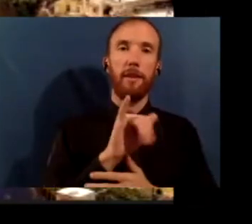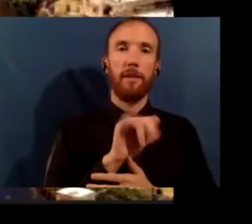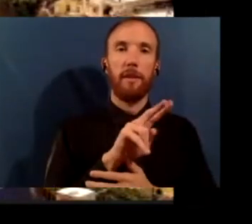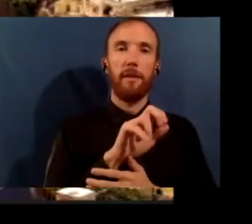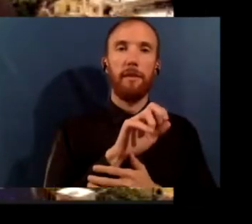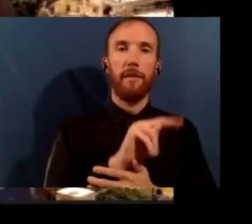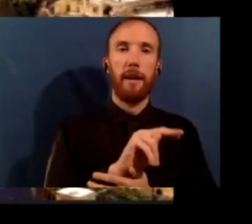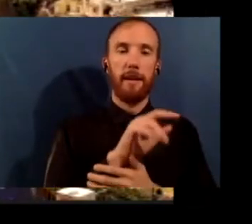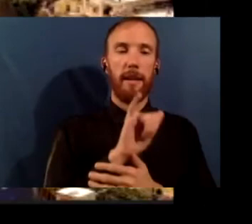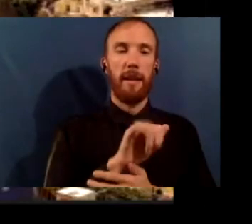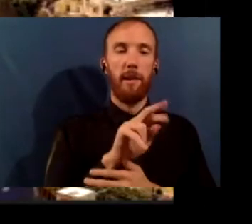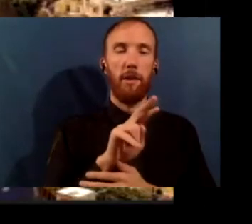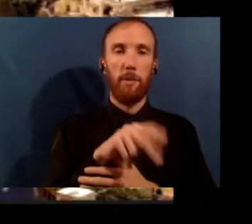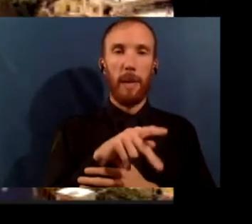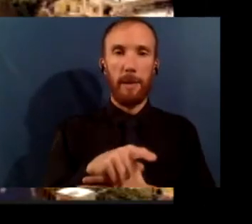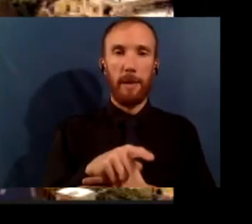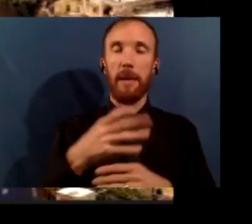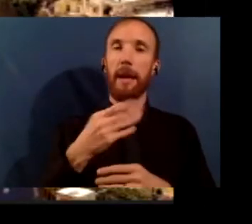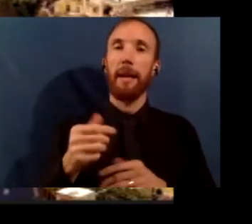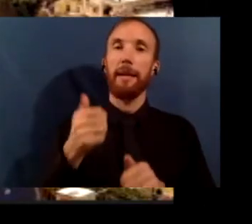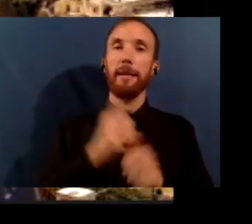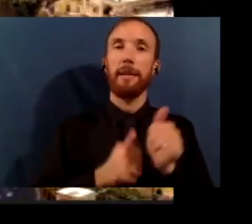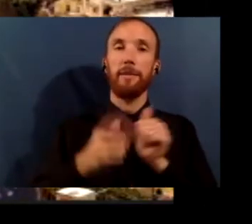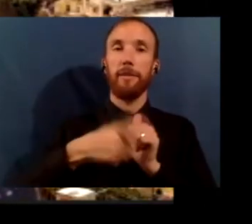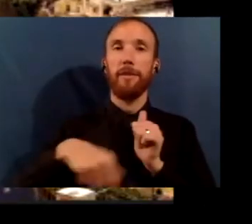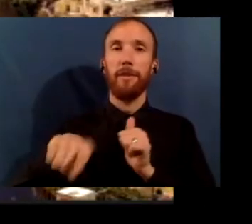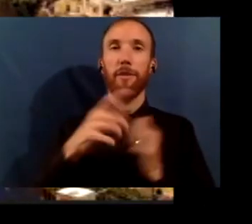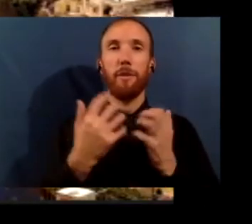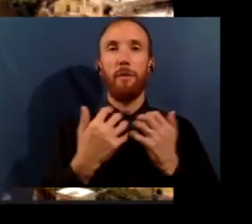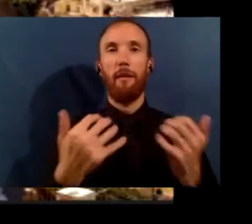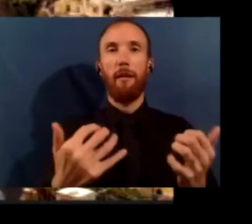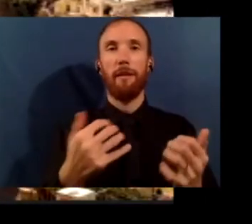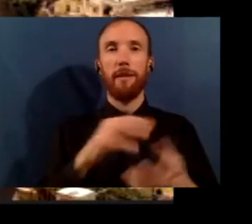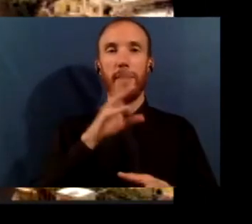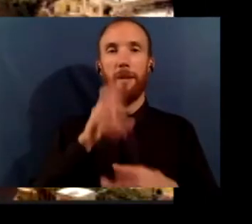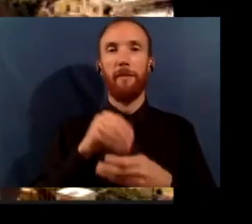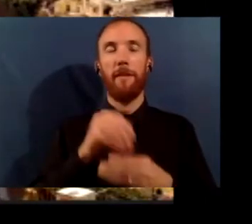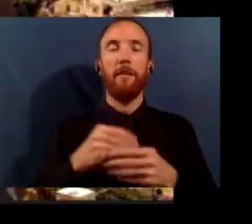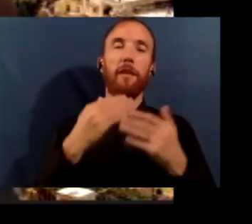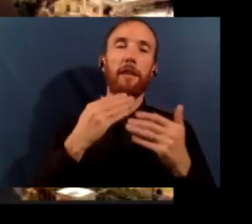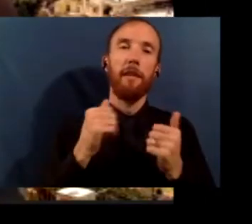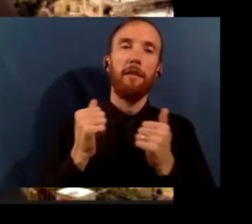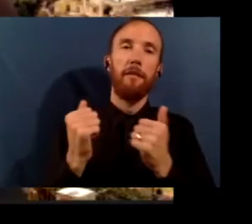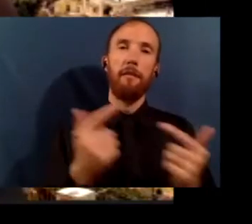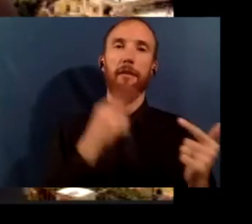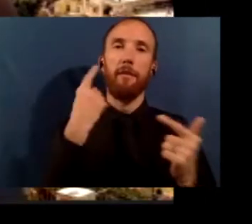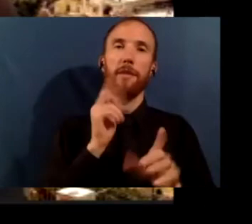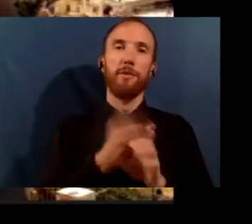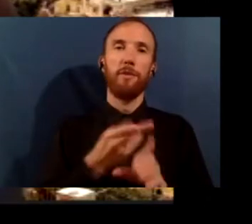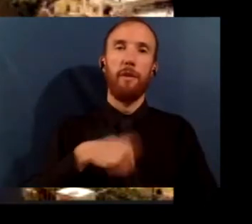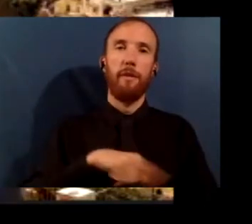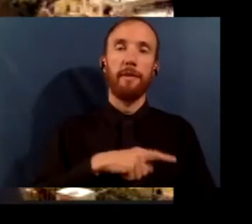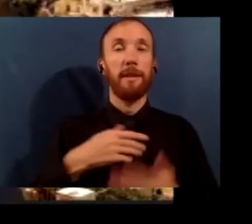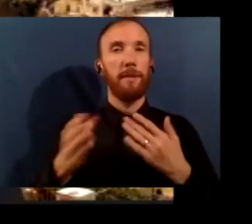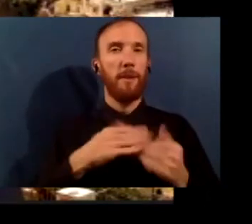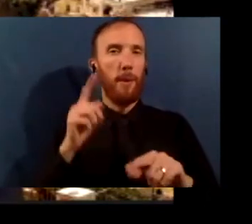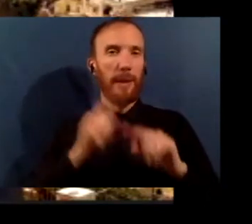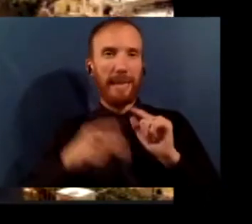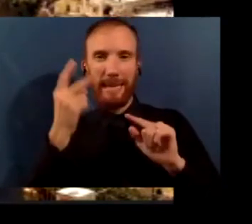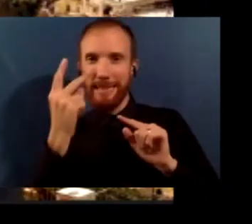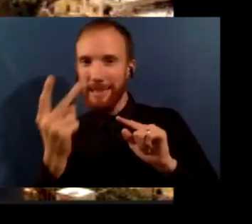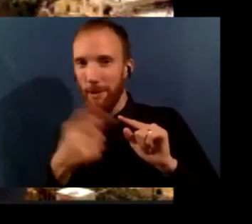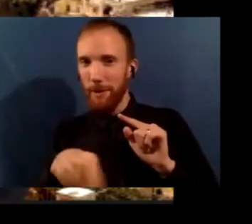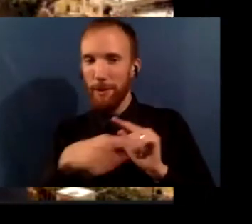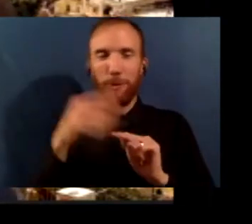to each and every audience member, participant for joining us. And even though we couldn't see you, we know that you're